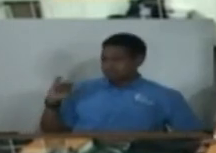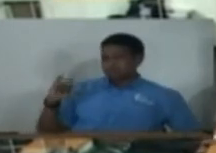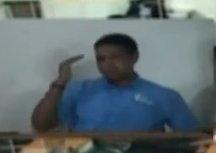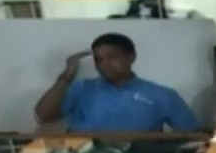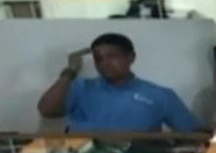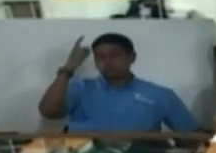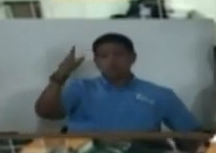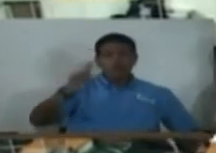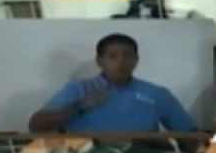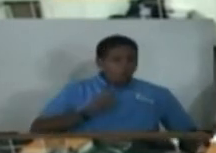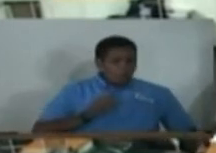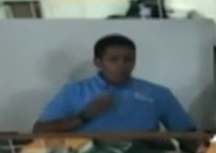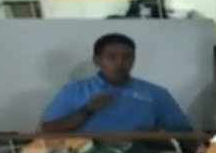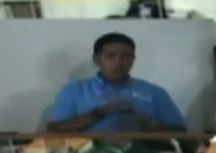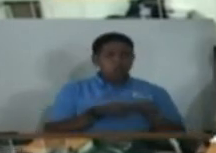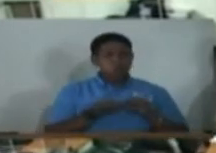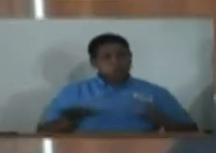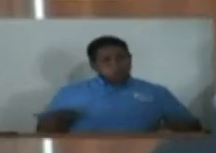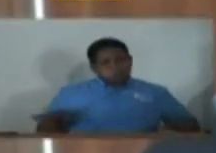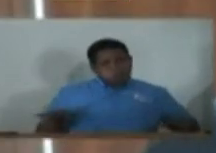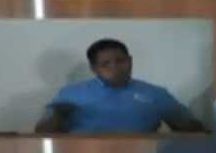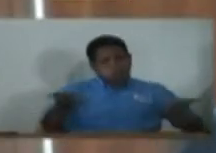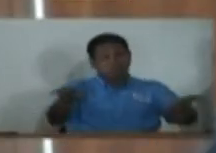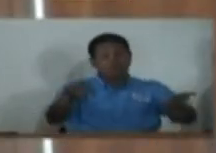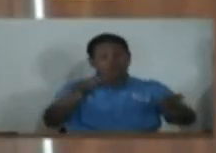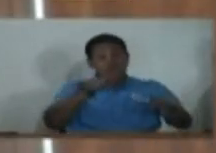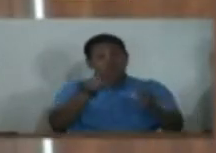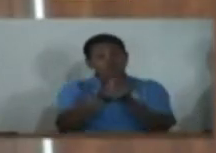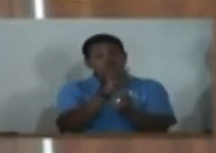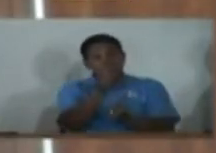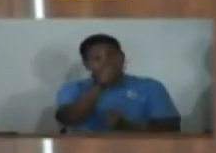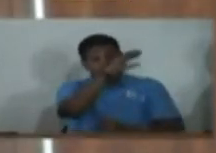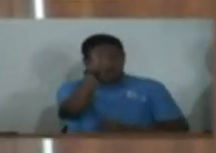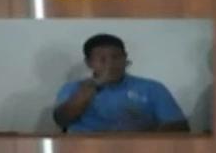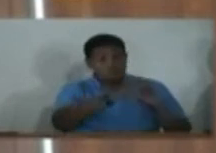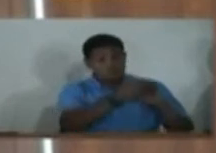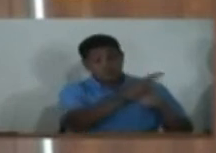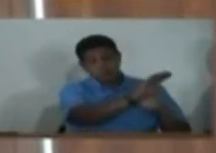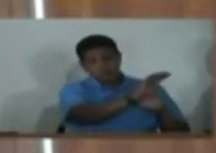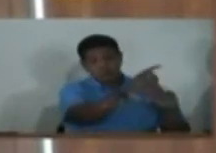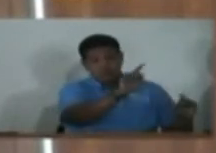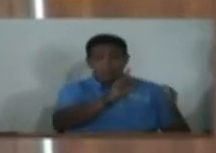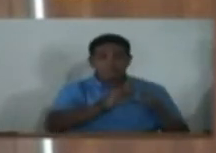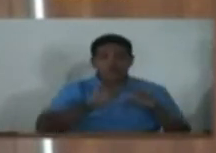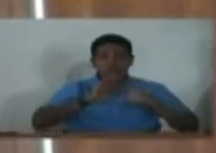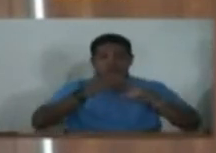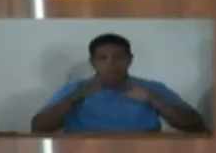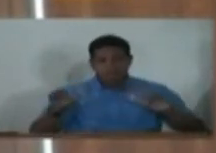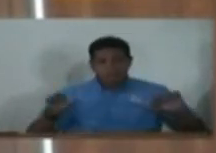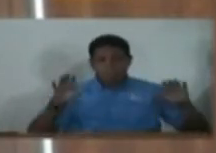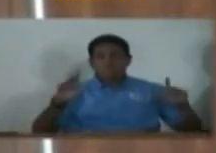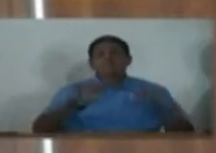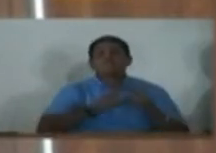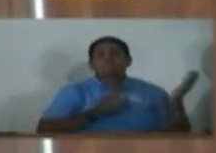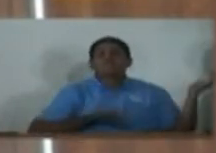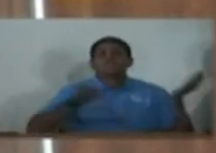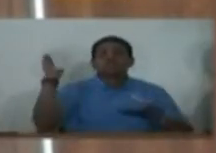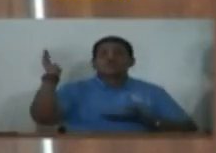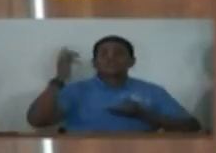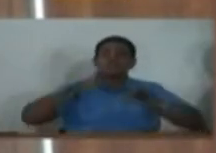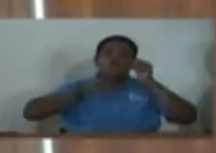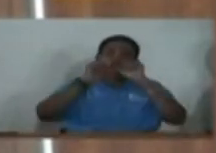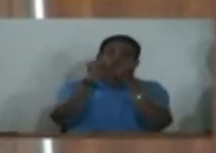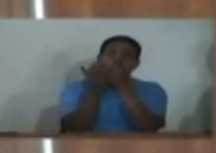significant work being fast-tracked with the Private Sector Organization of Jamaica and the Jamaica Manufacturing and Exporters